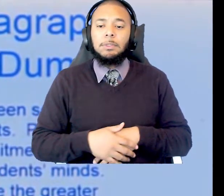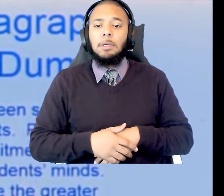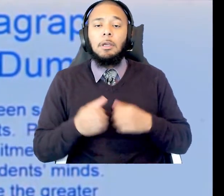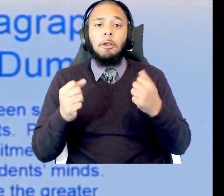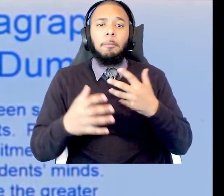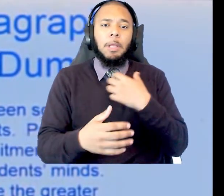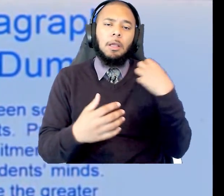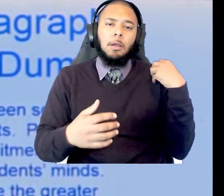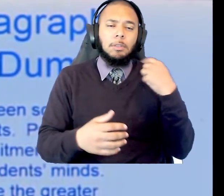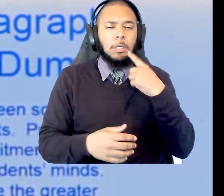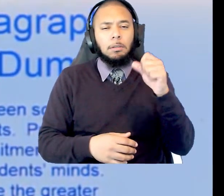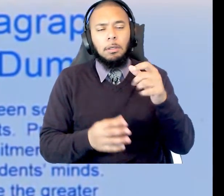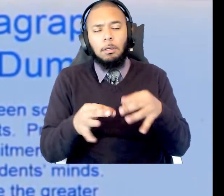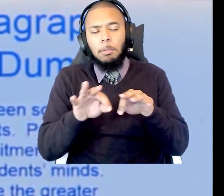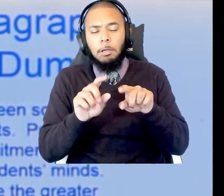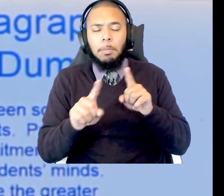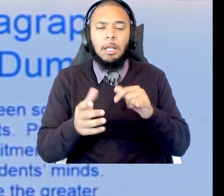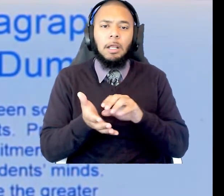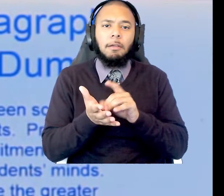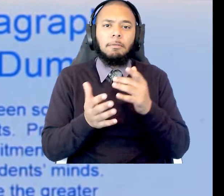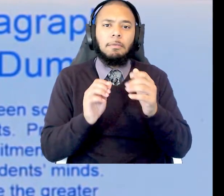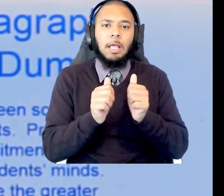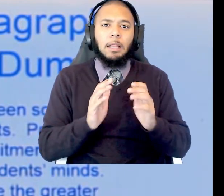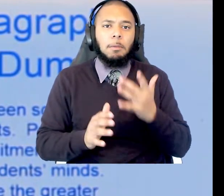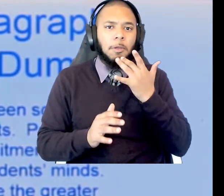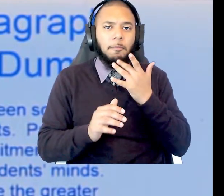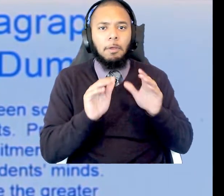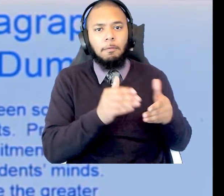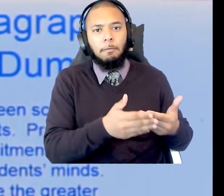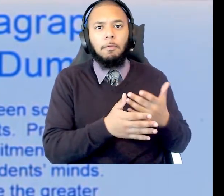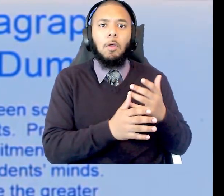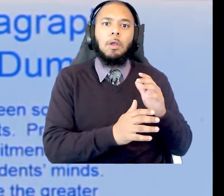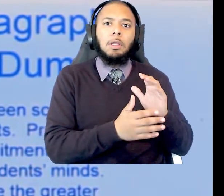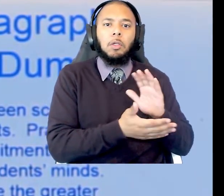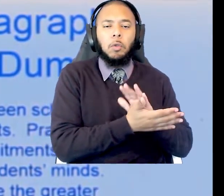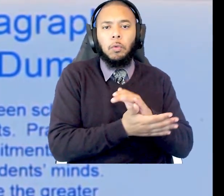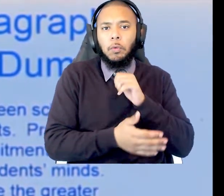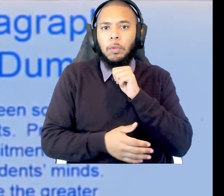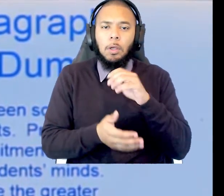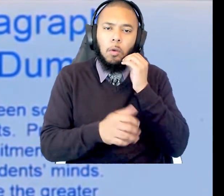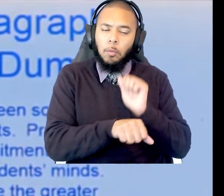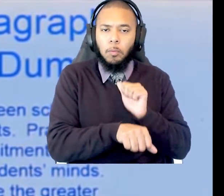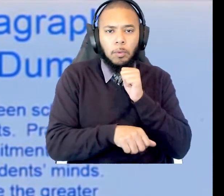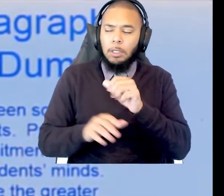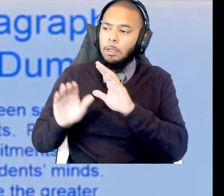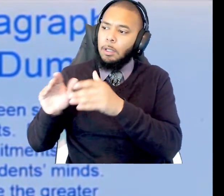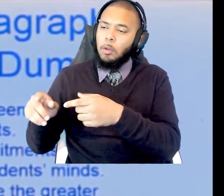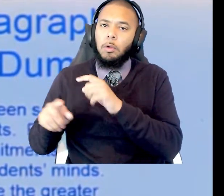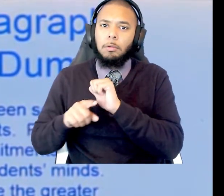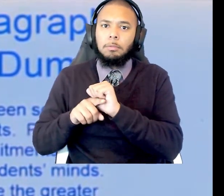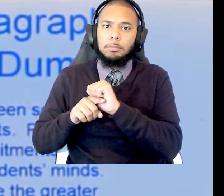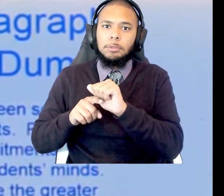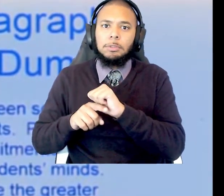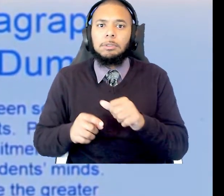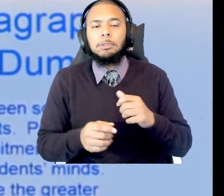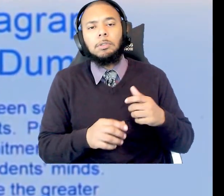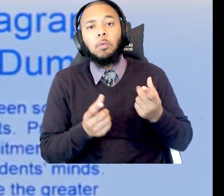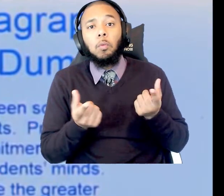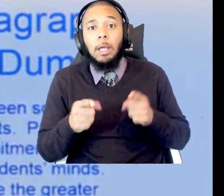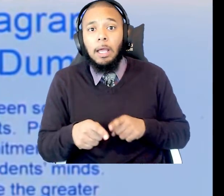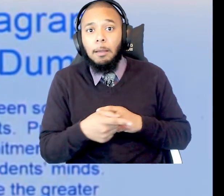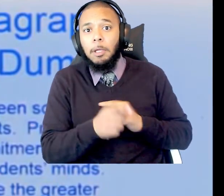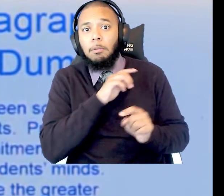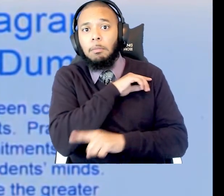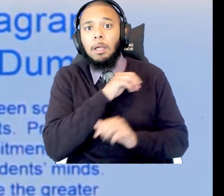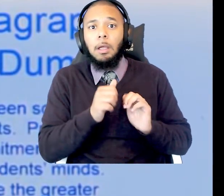claim that these commitments are important, but if a student athlete chooses to do homework over attending practice, what happens to the kid? He or she is benched or kicked off the team. Look at this.